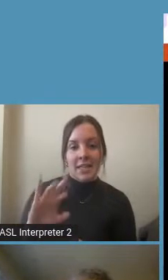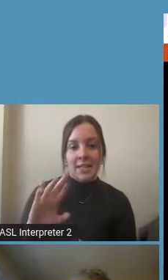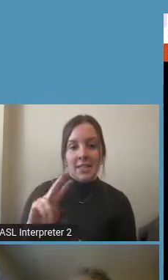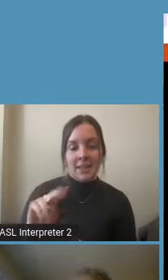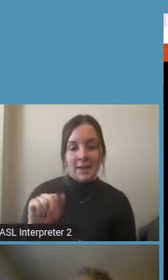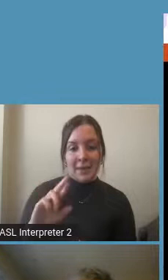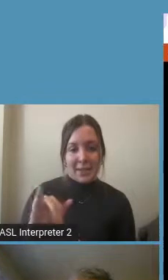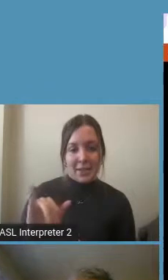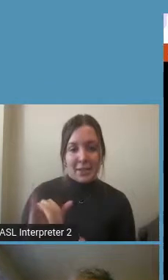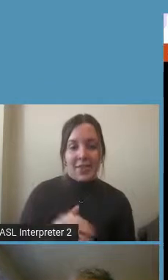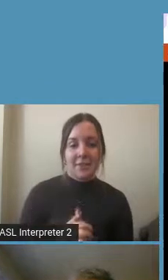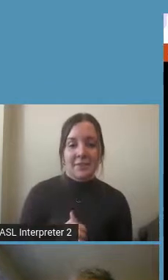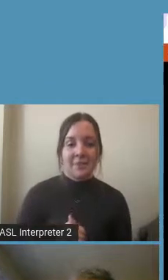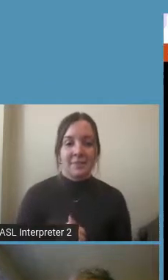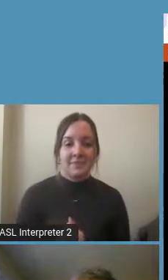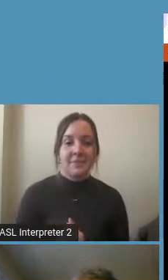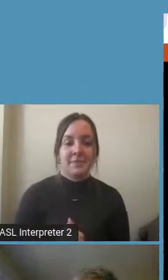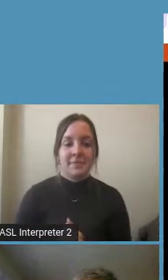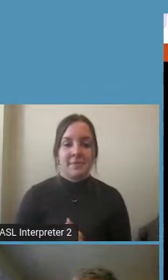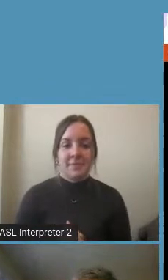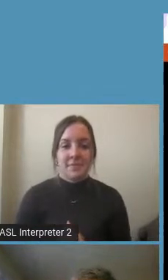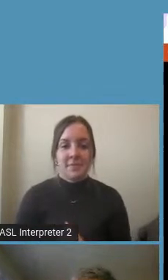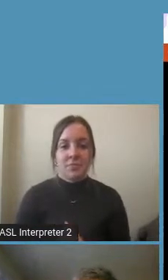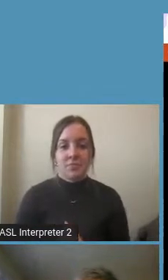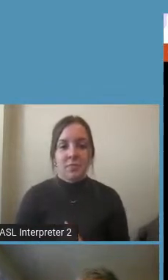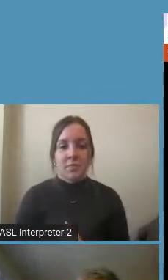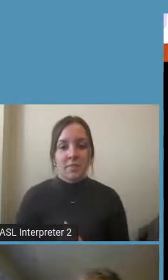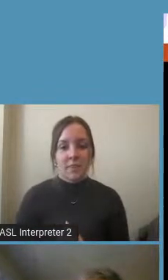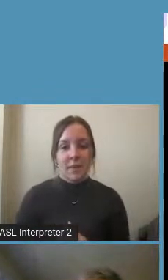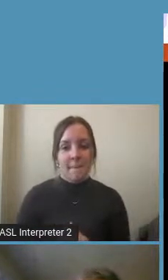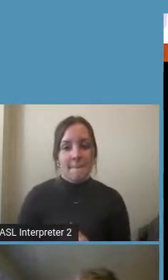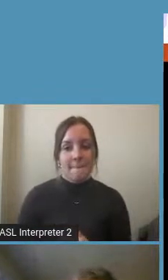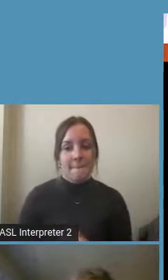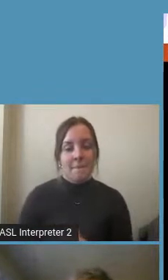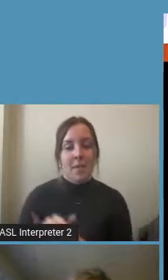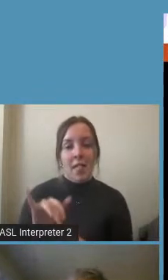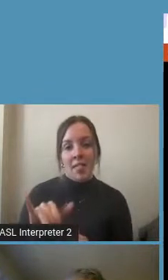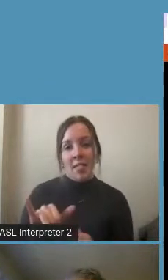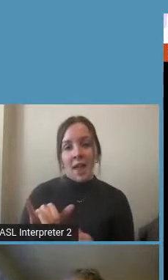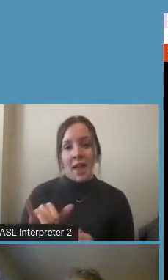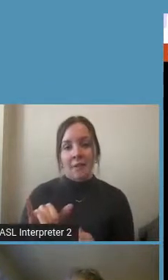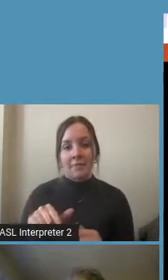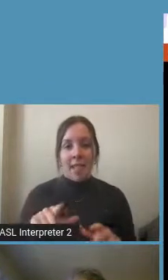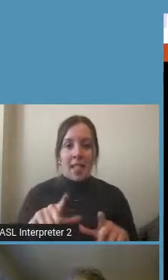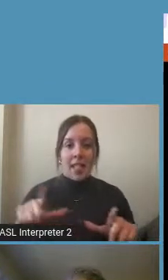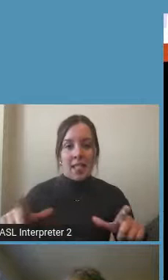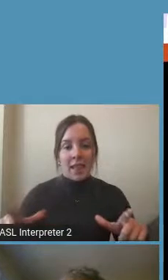the cuneiform language or Aramaic language on the sculpture is